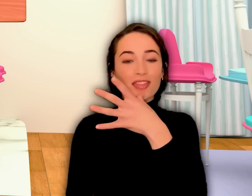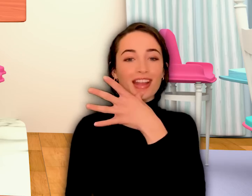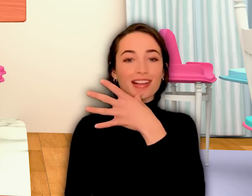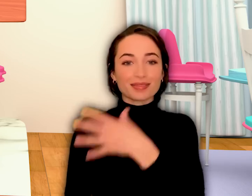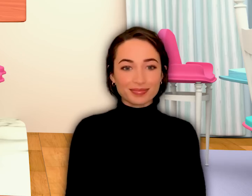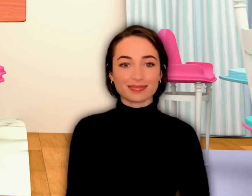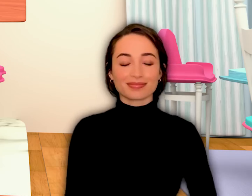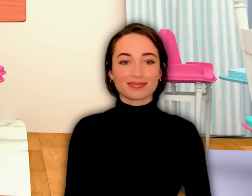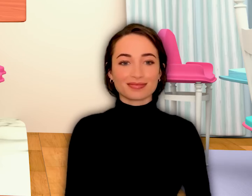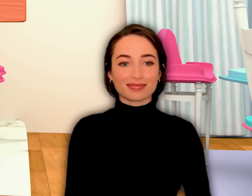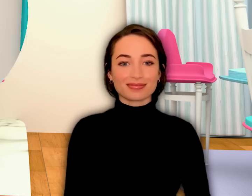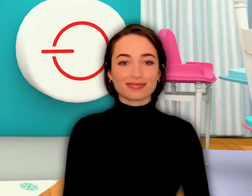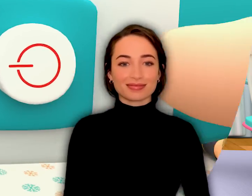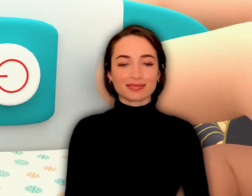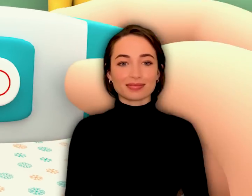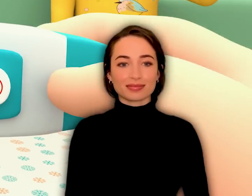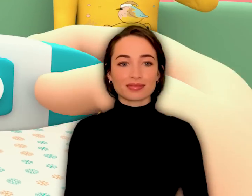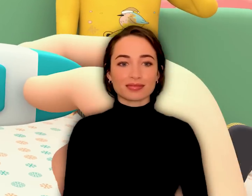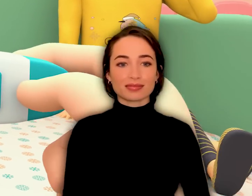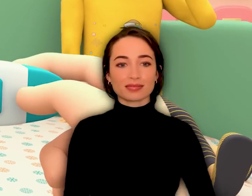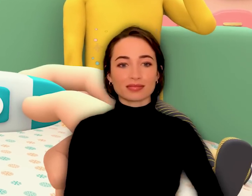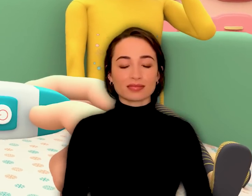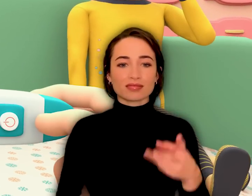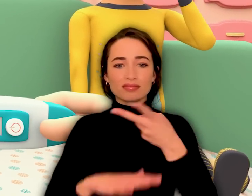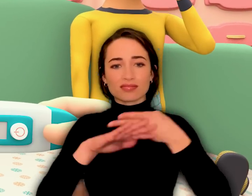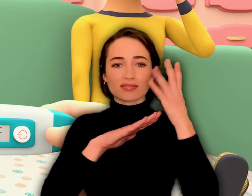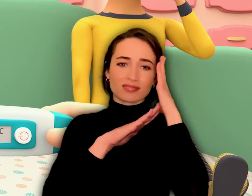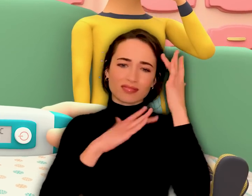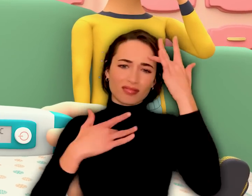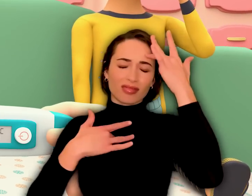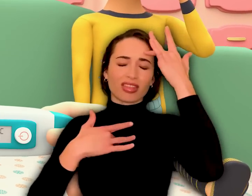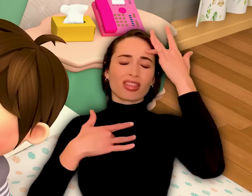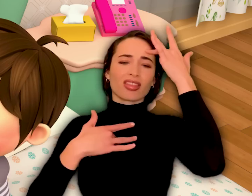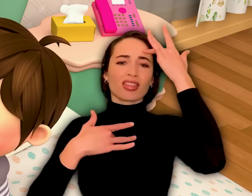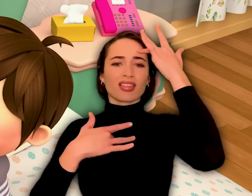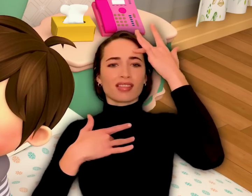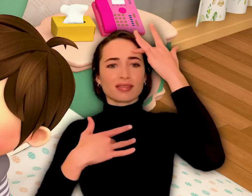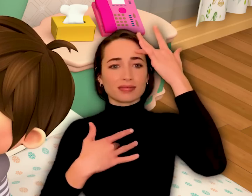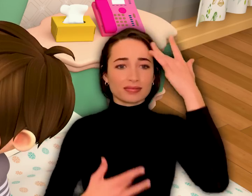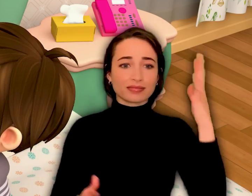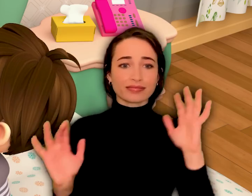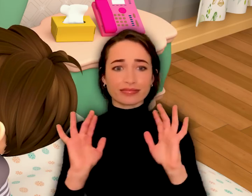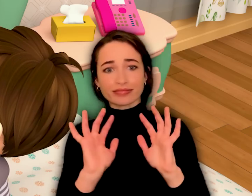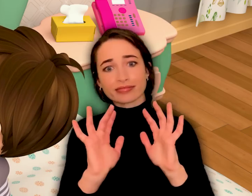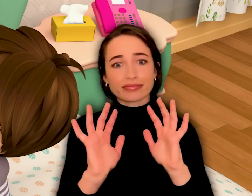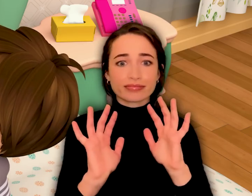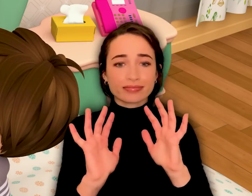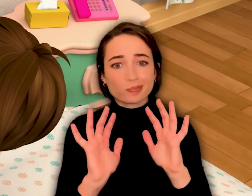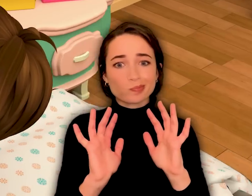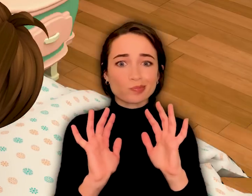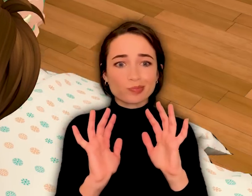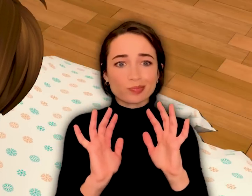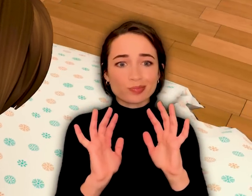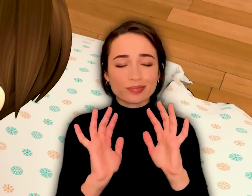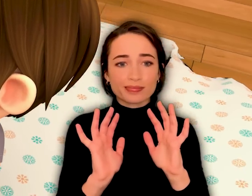here's to you mother as she laid in her bed all sick her kids gathered around